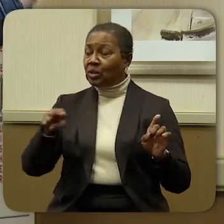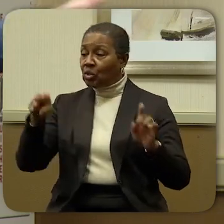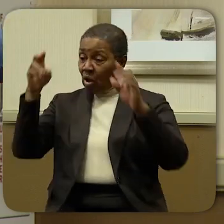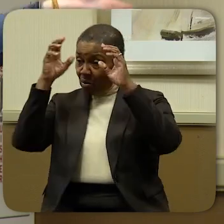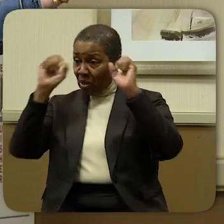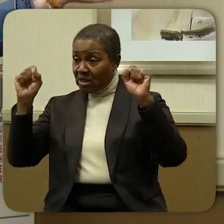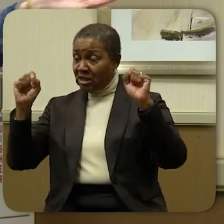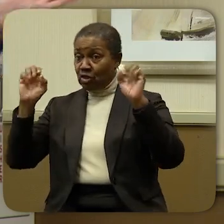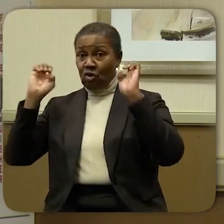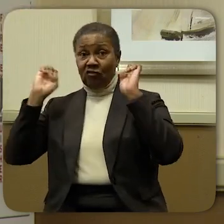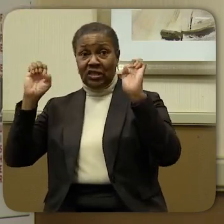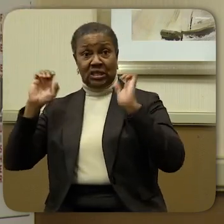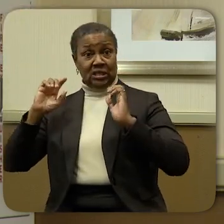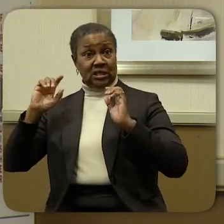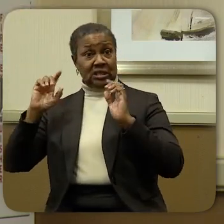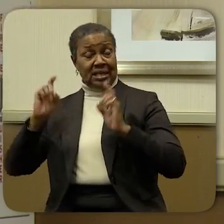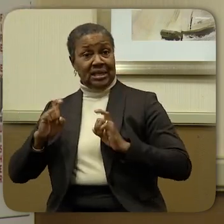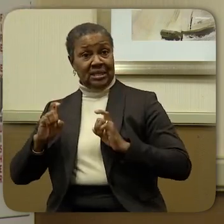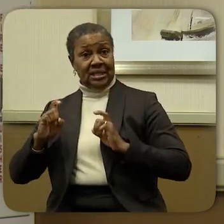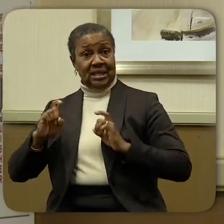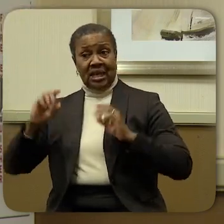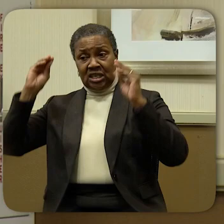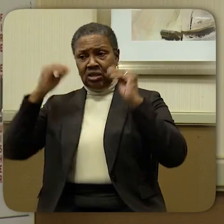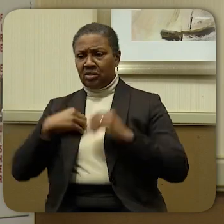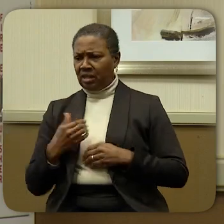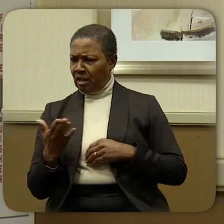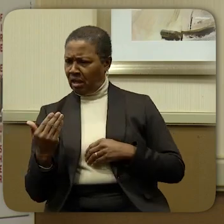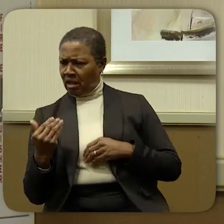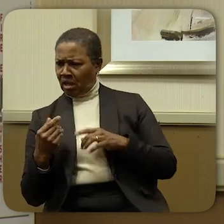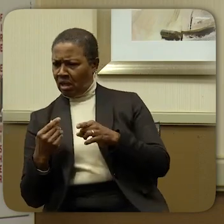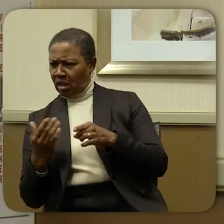fitness test, his gym teacher pulled him aside and said,